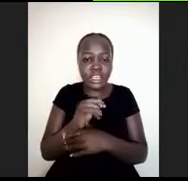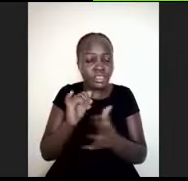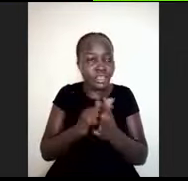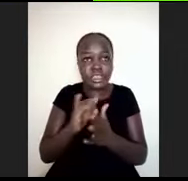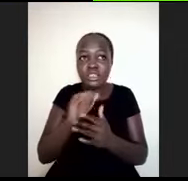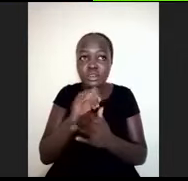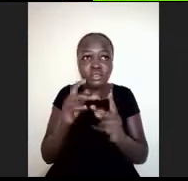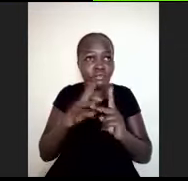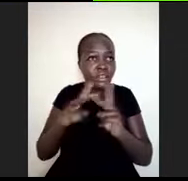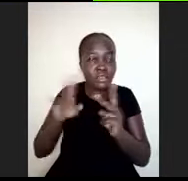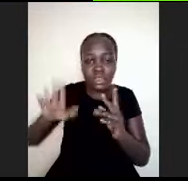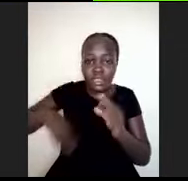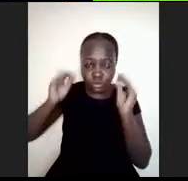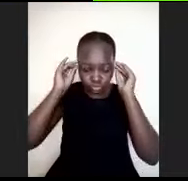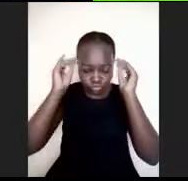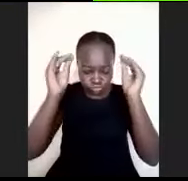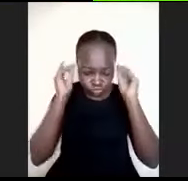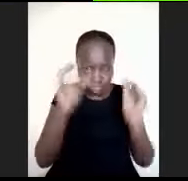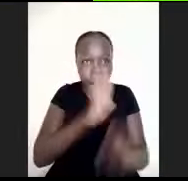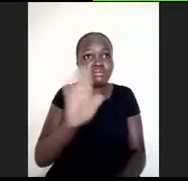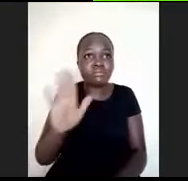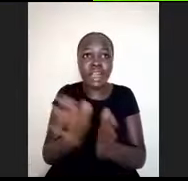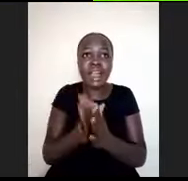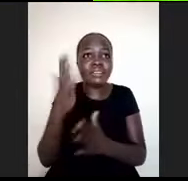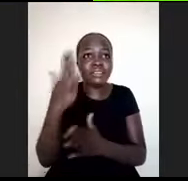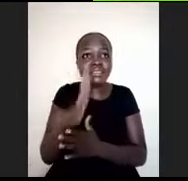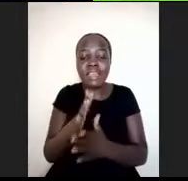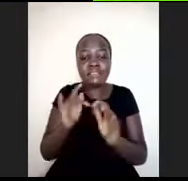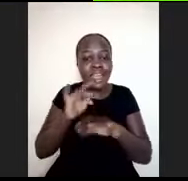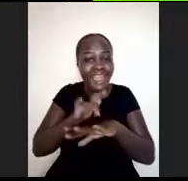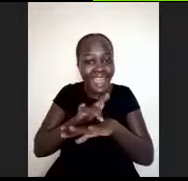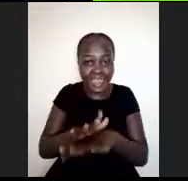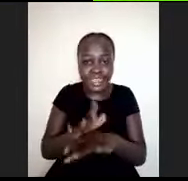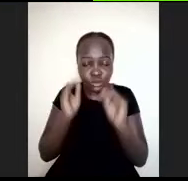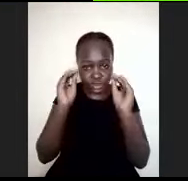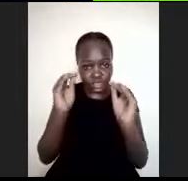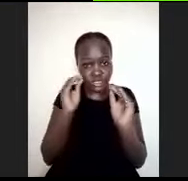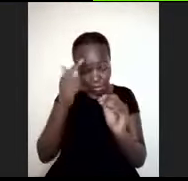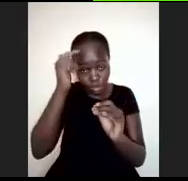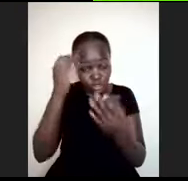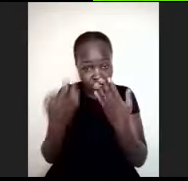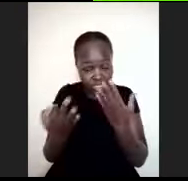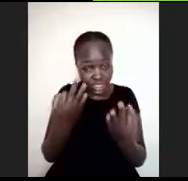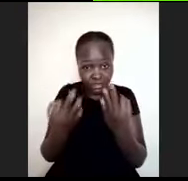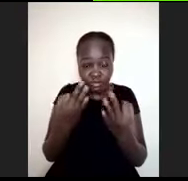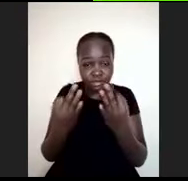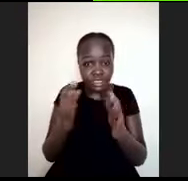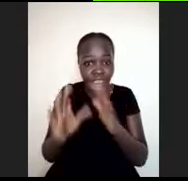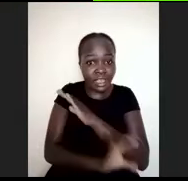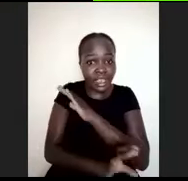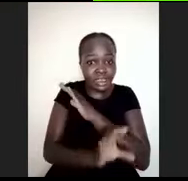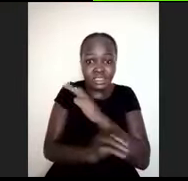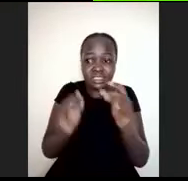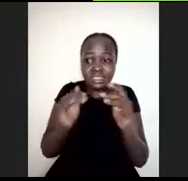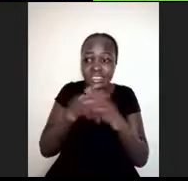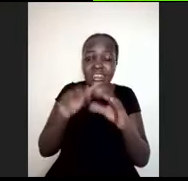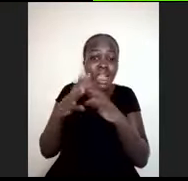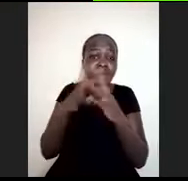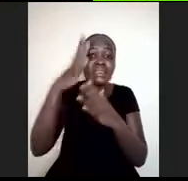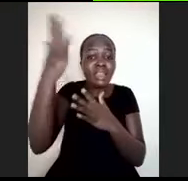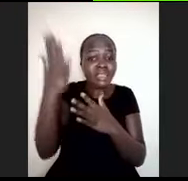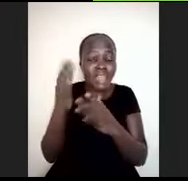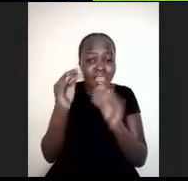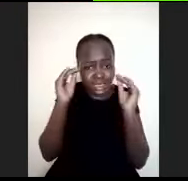to teach them, and it's never also too early, because in the countries abroad, they're even teaching their kindergarten